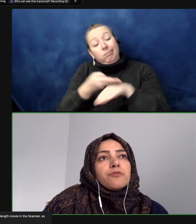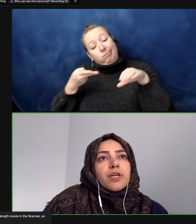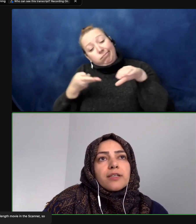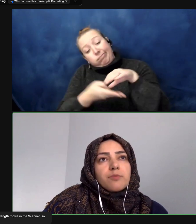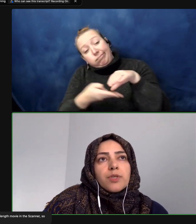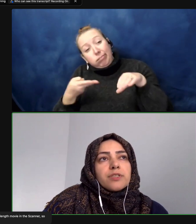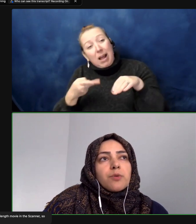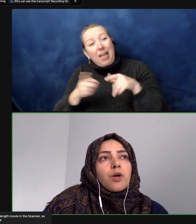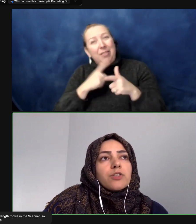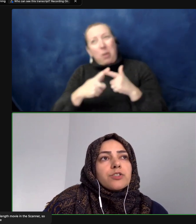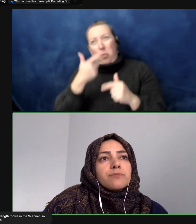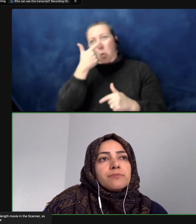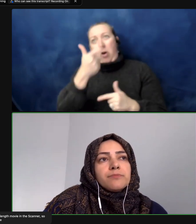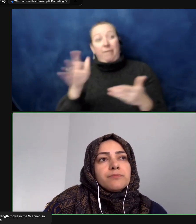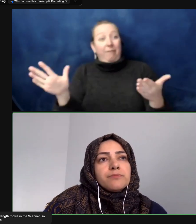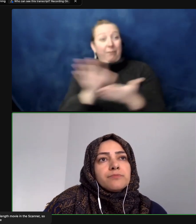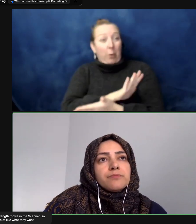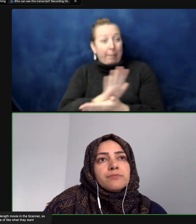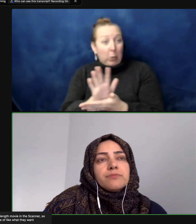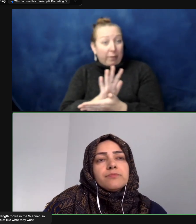of like what they watch.